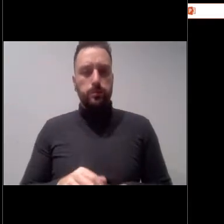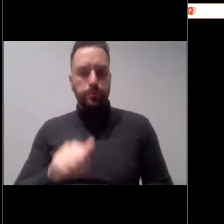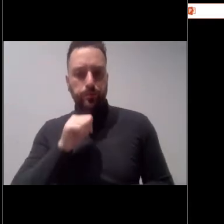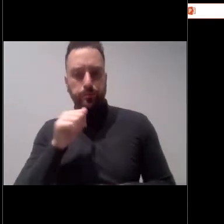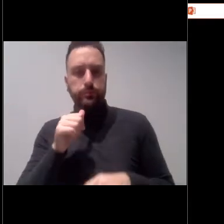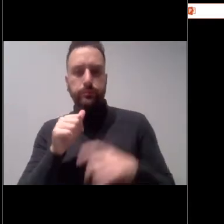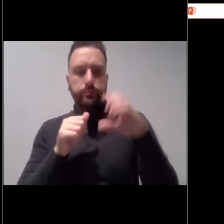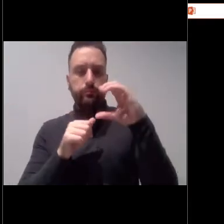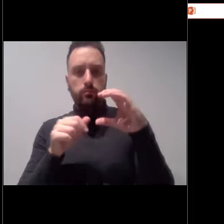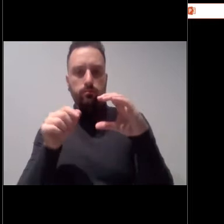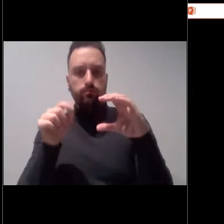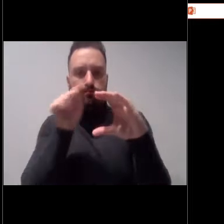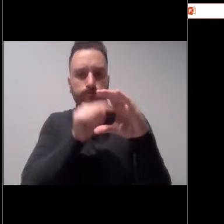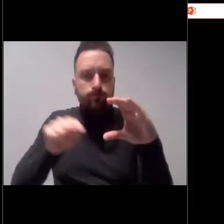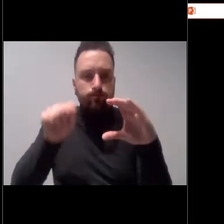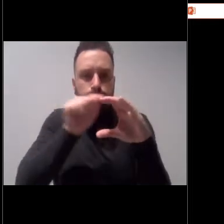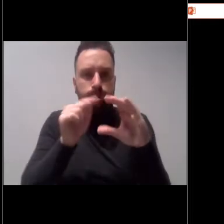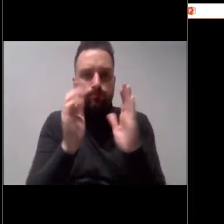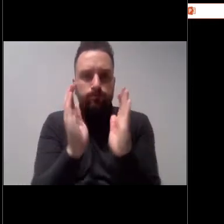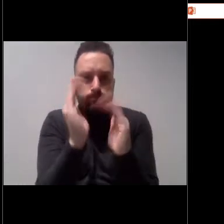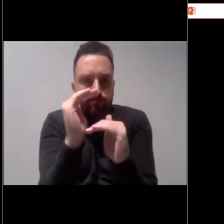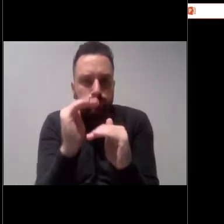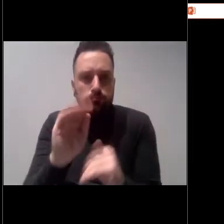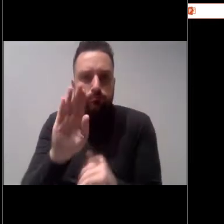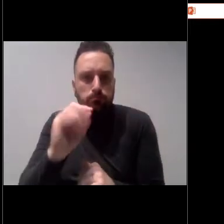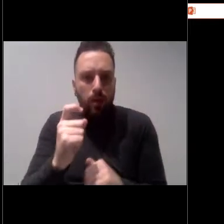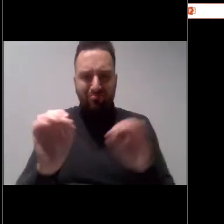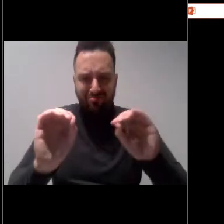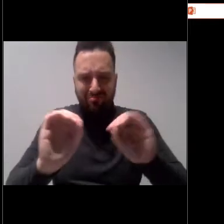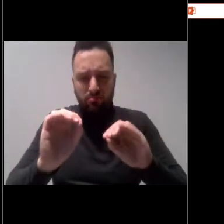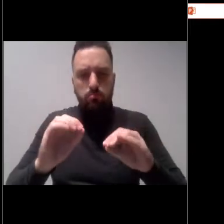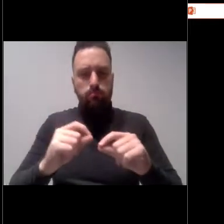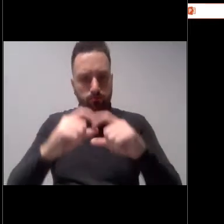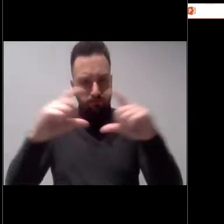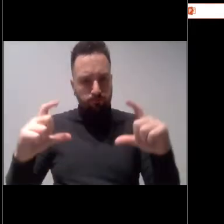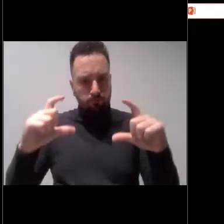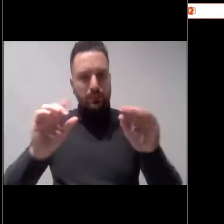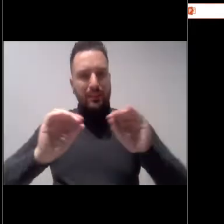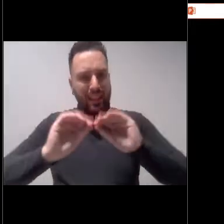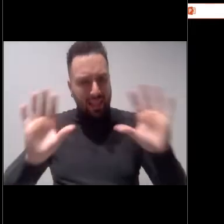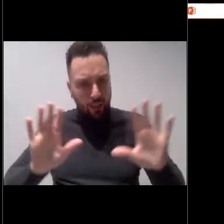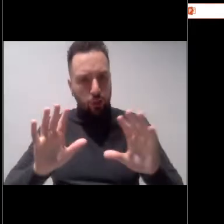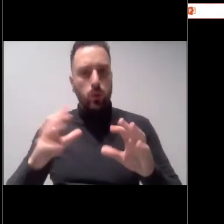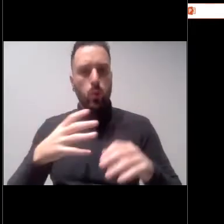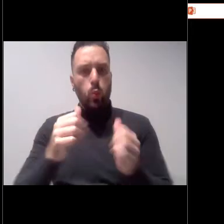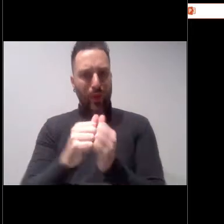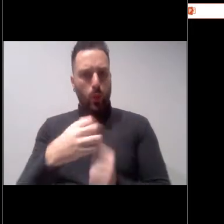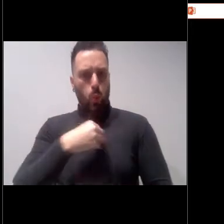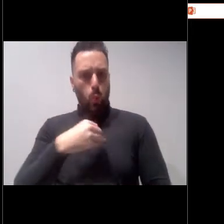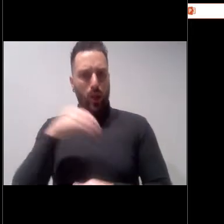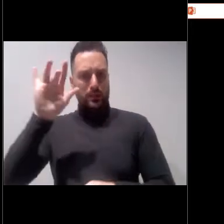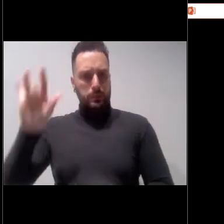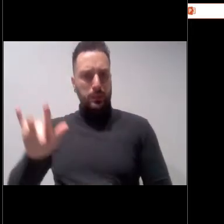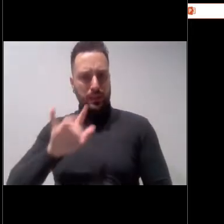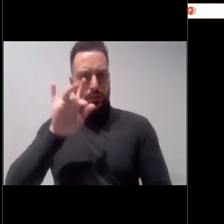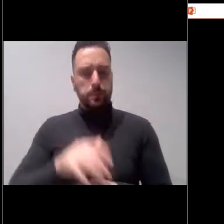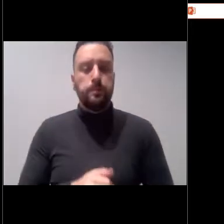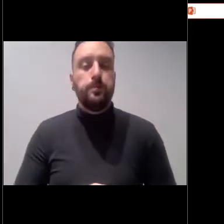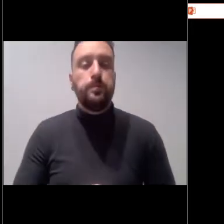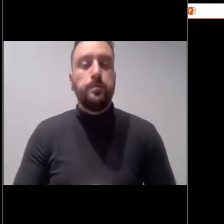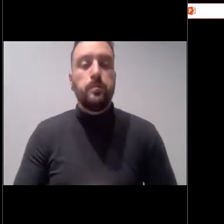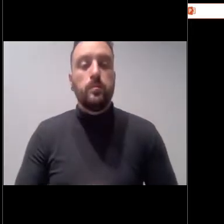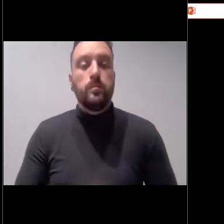a logo or box in a logo. So it needs clear white space. And